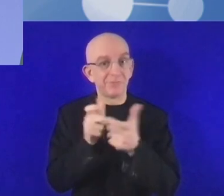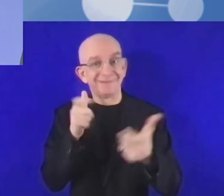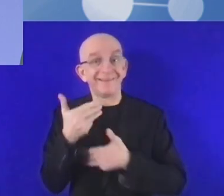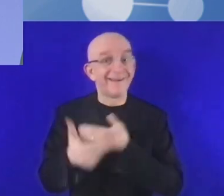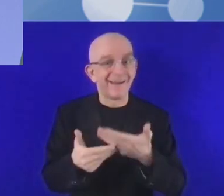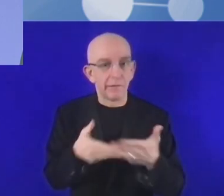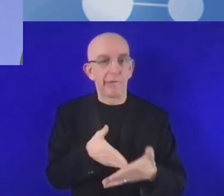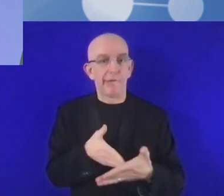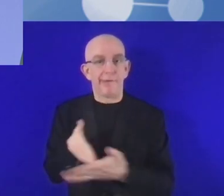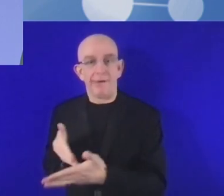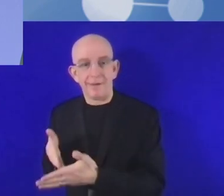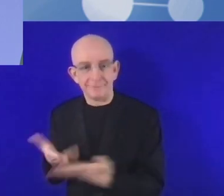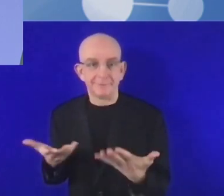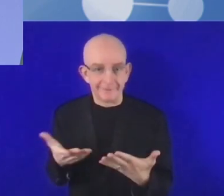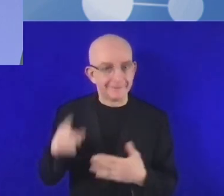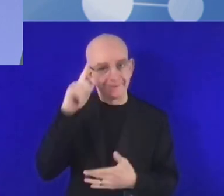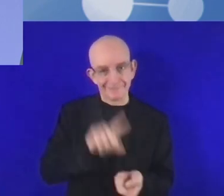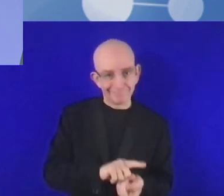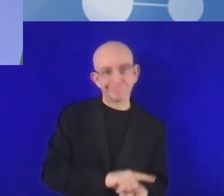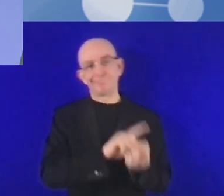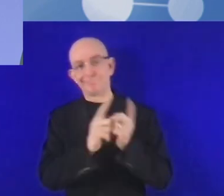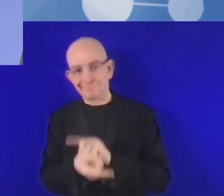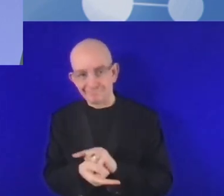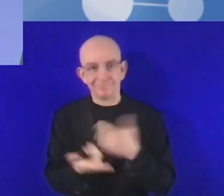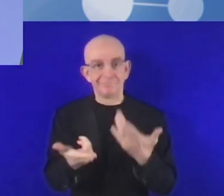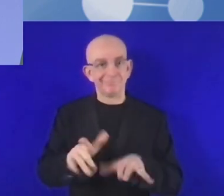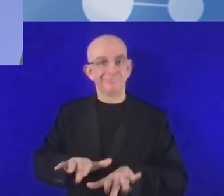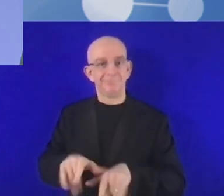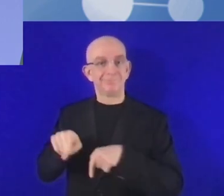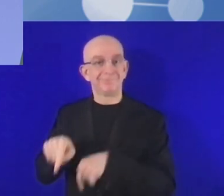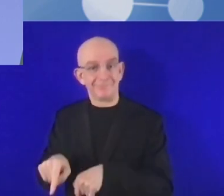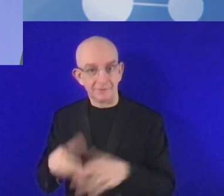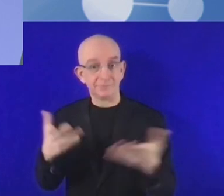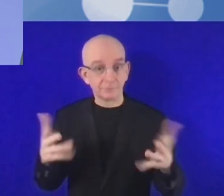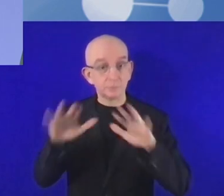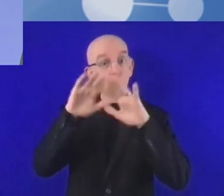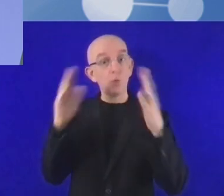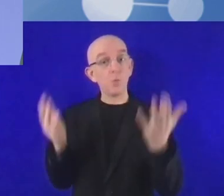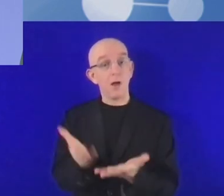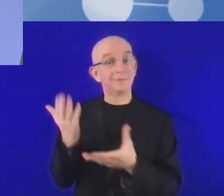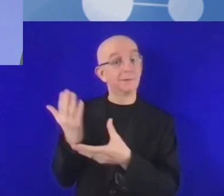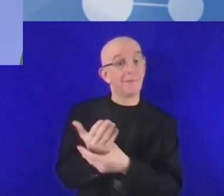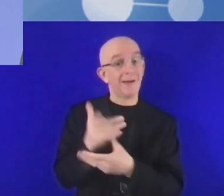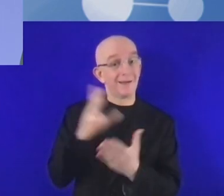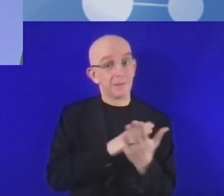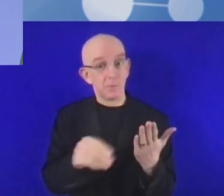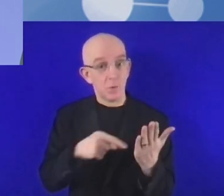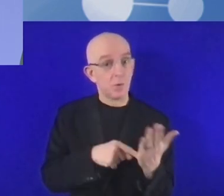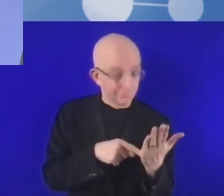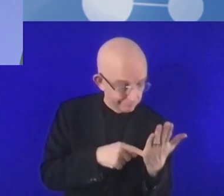And it became on the way of working with the situation and